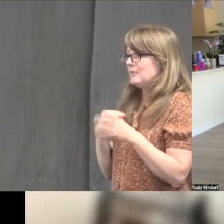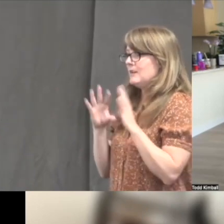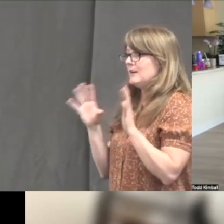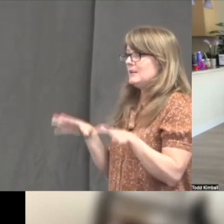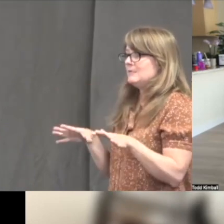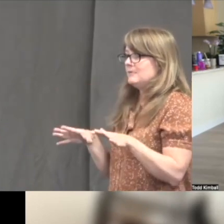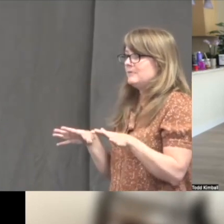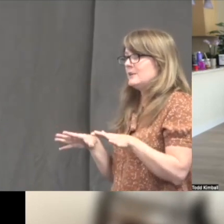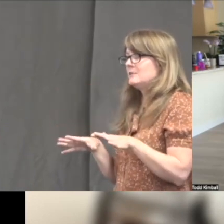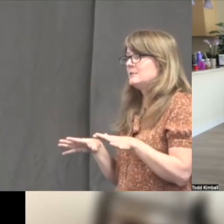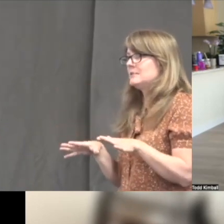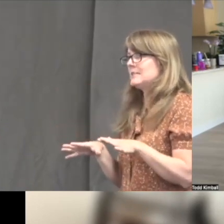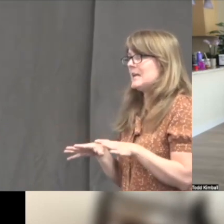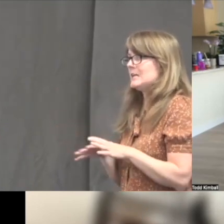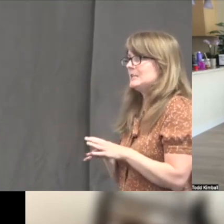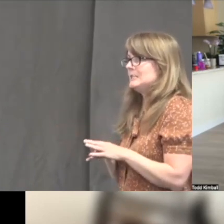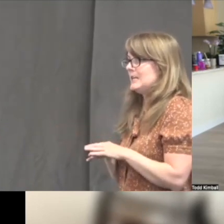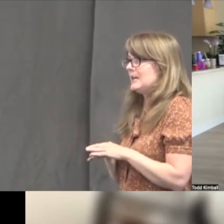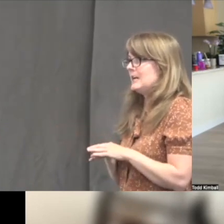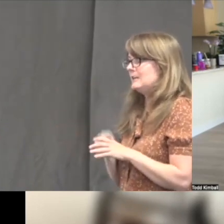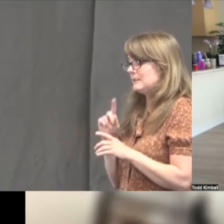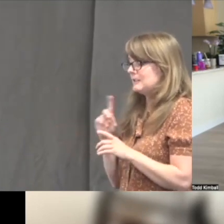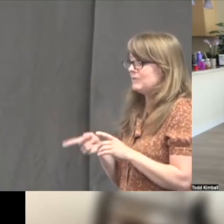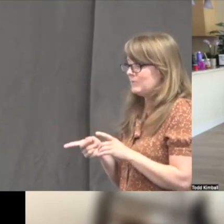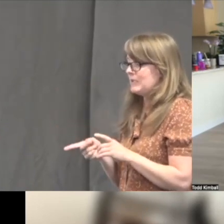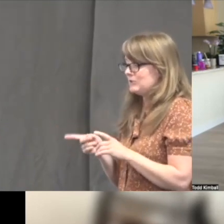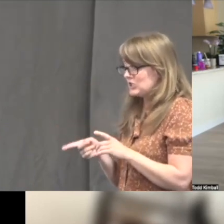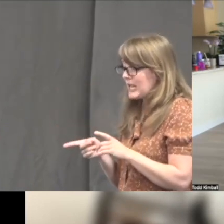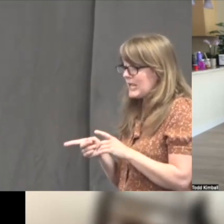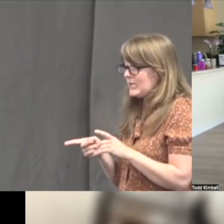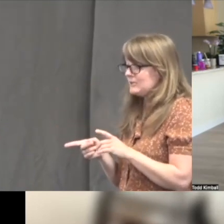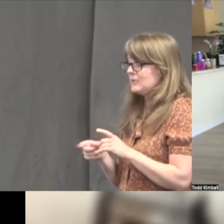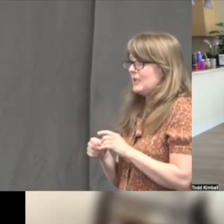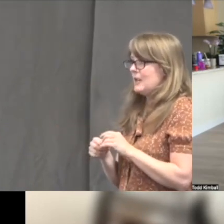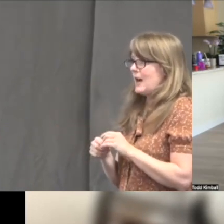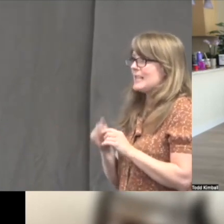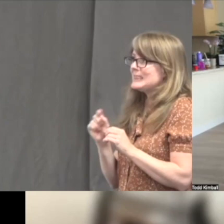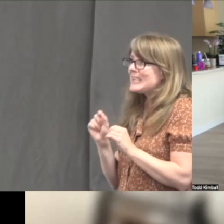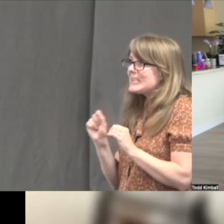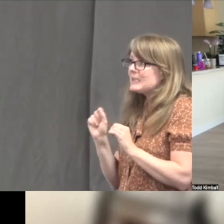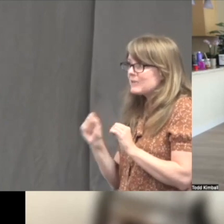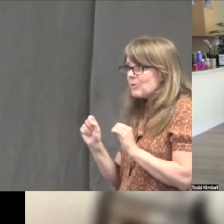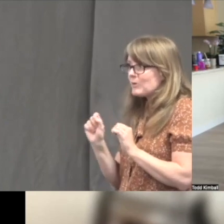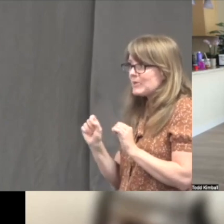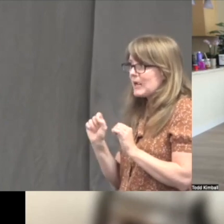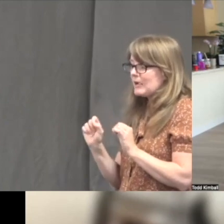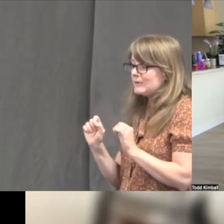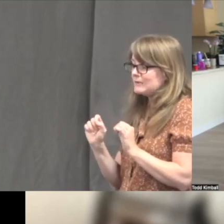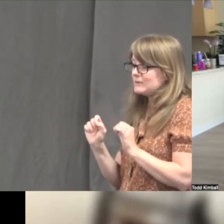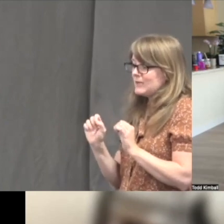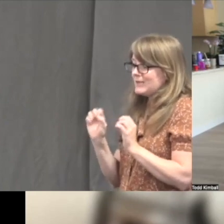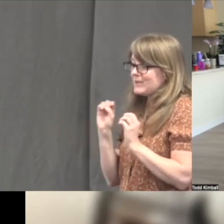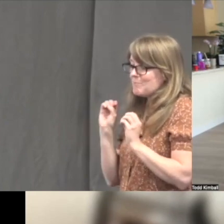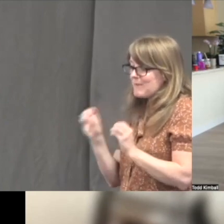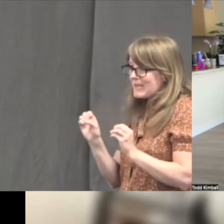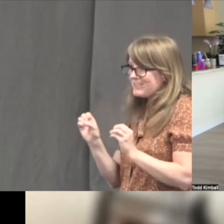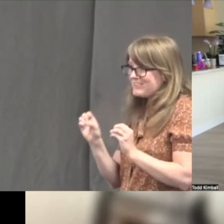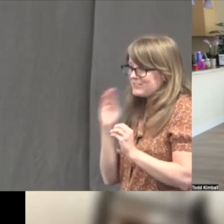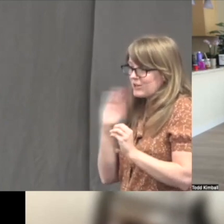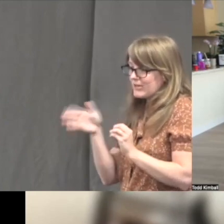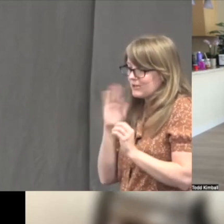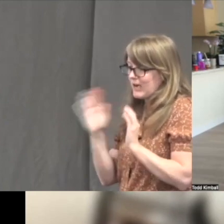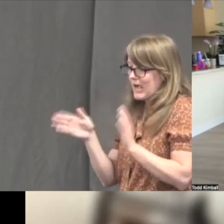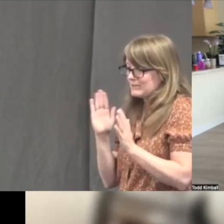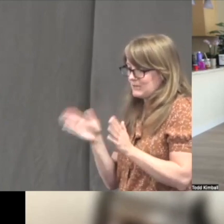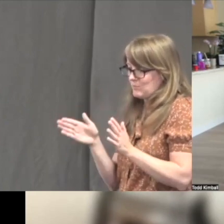from the very first take at the data, is that the females change. I think it's more because the males